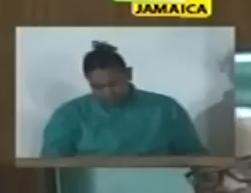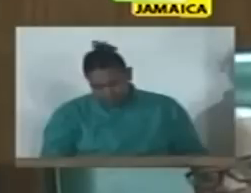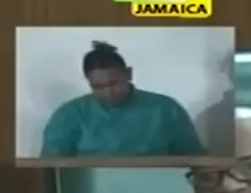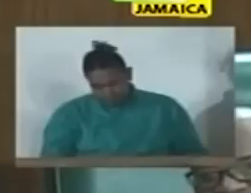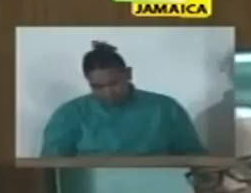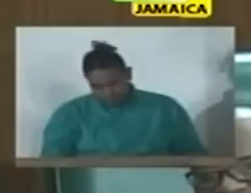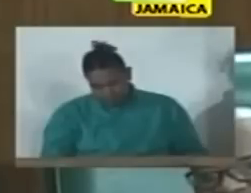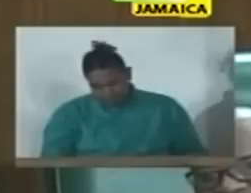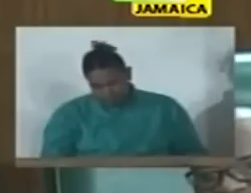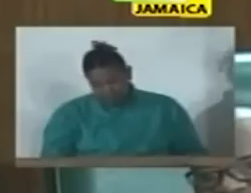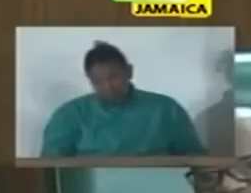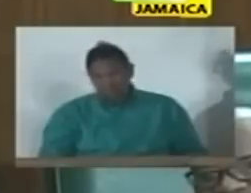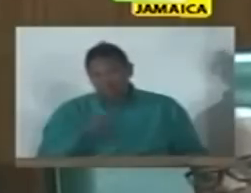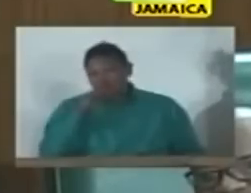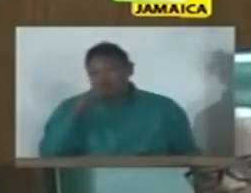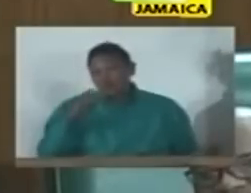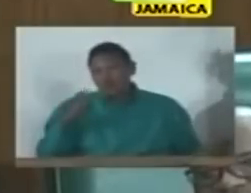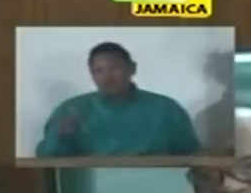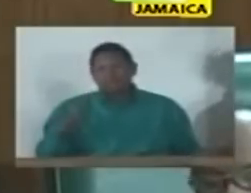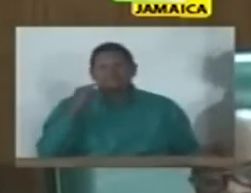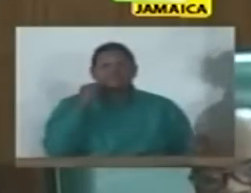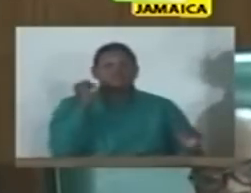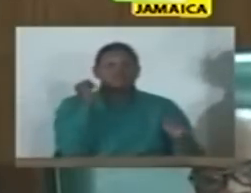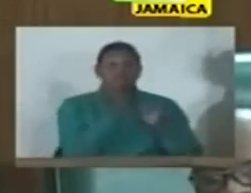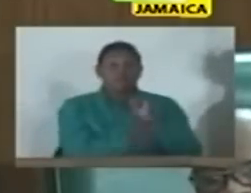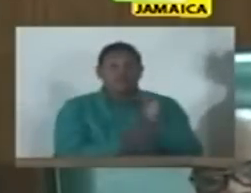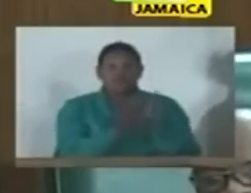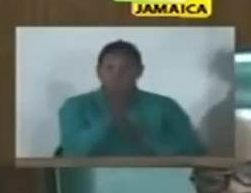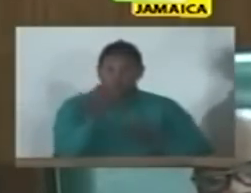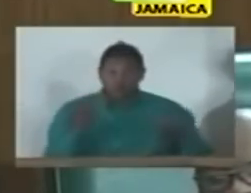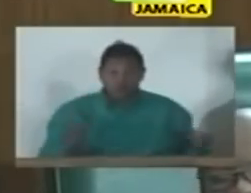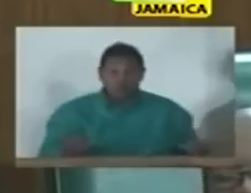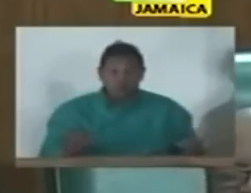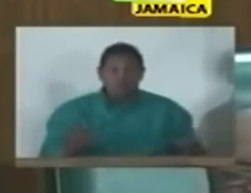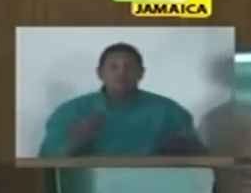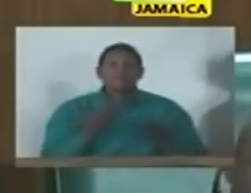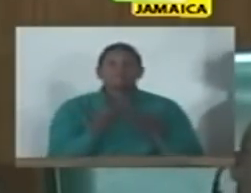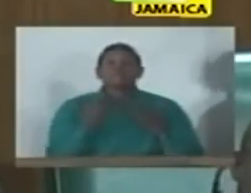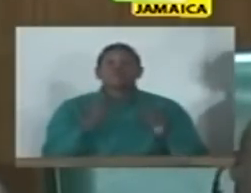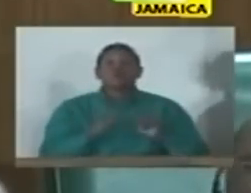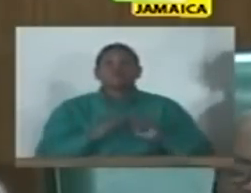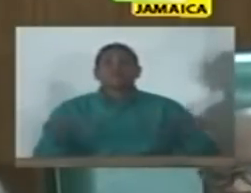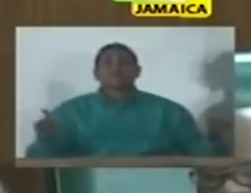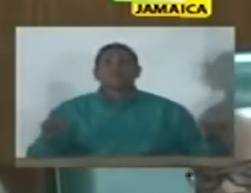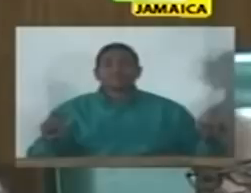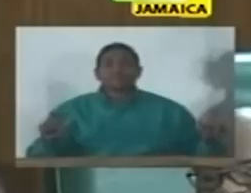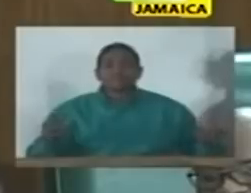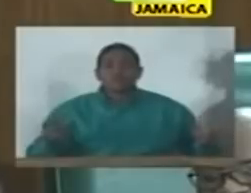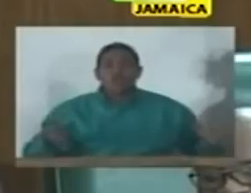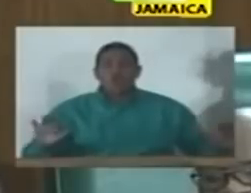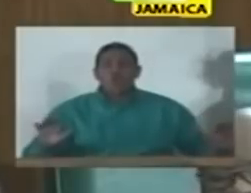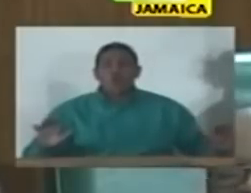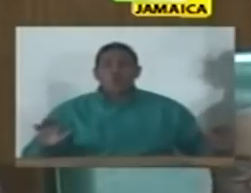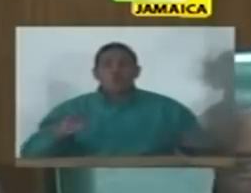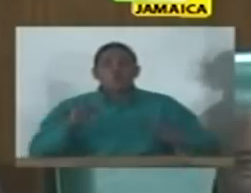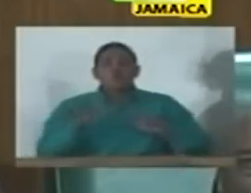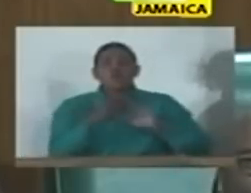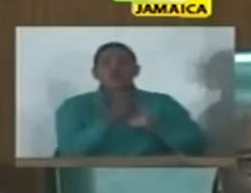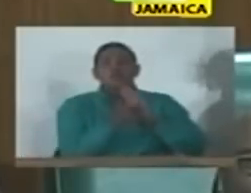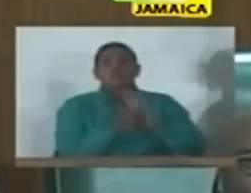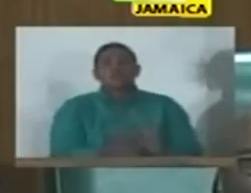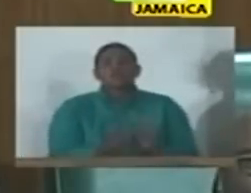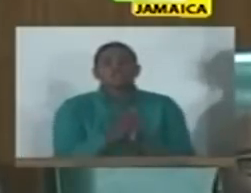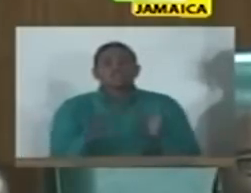passed, prior to its coming into being, when the Attorney